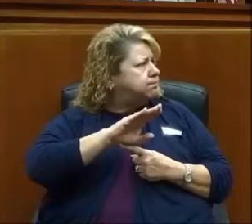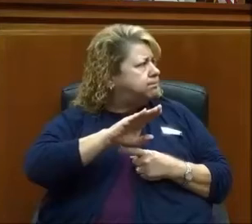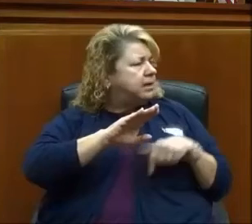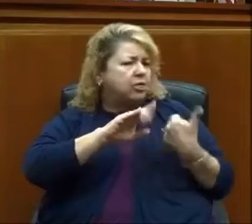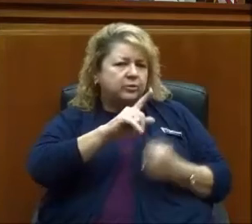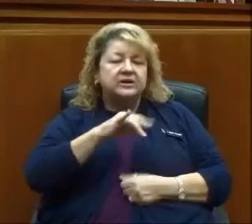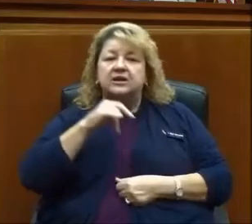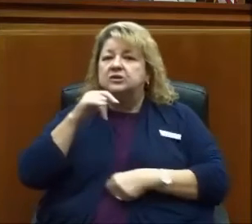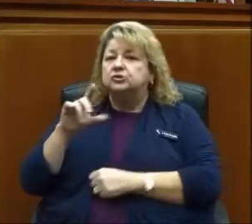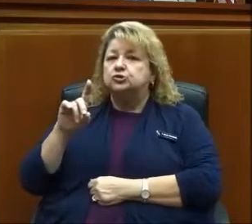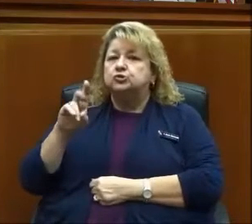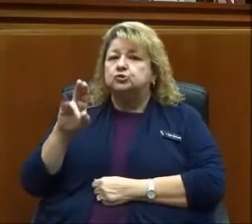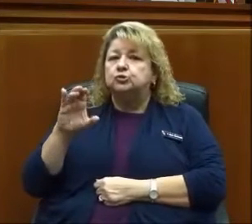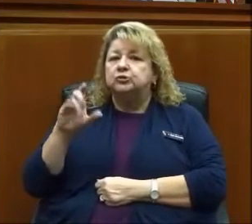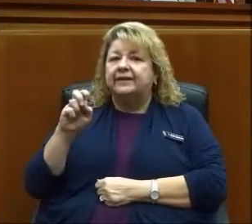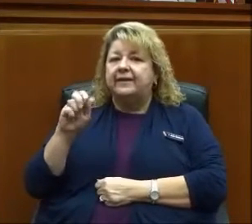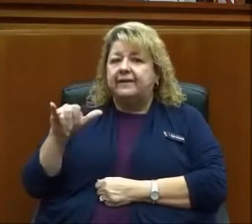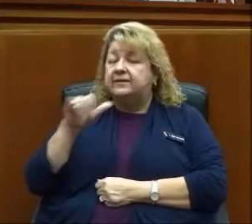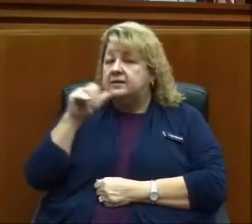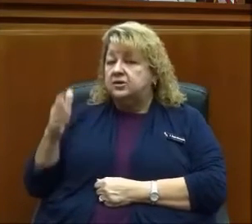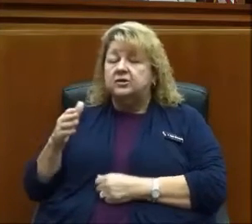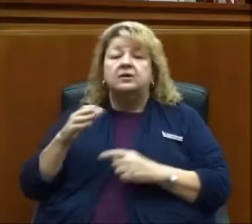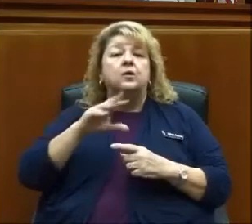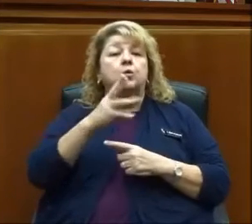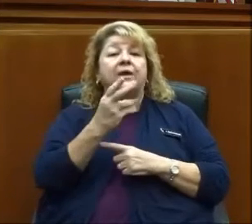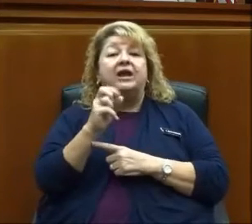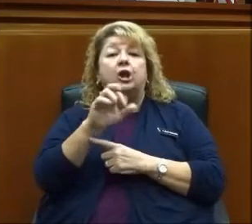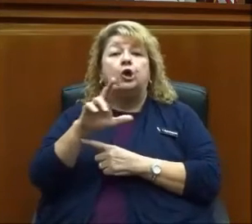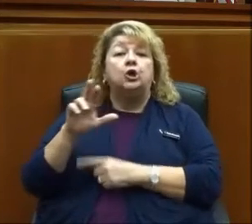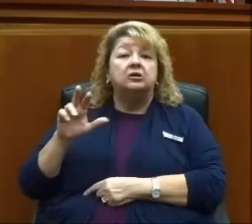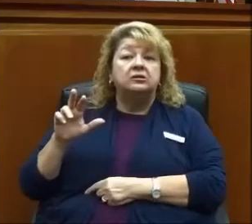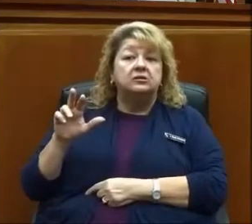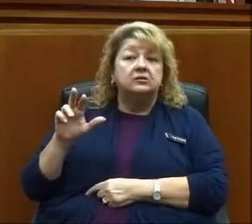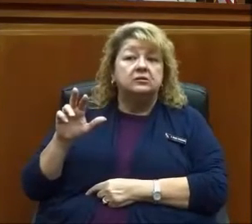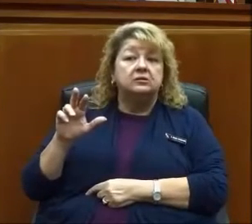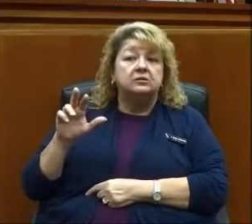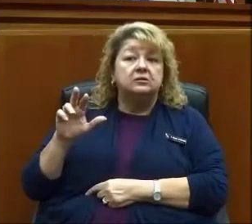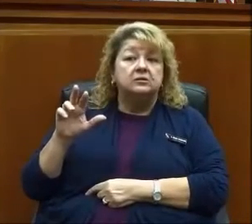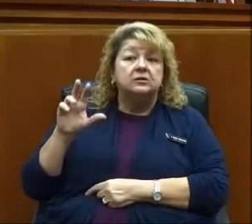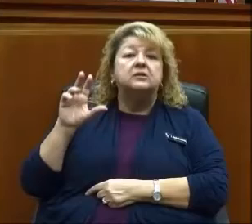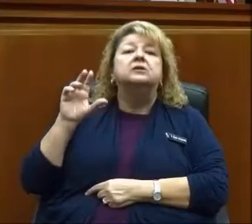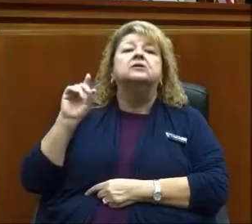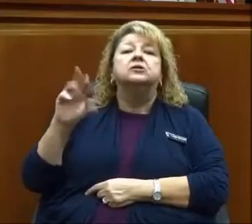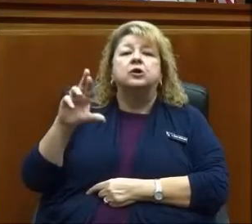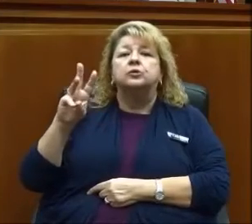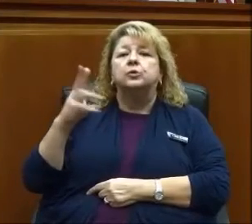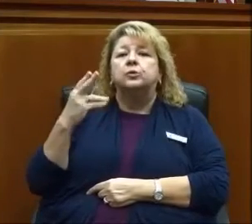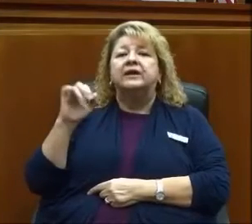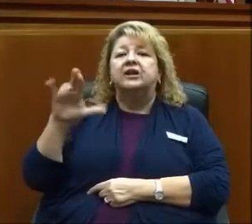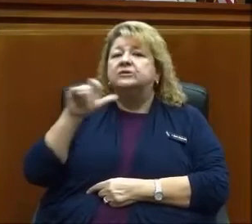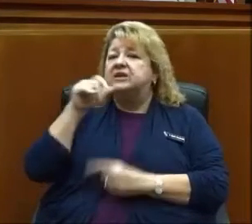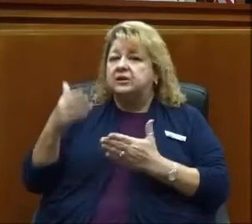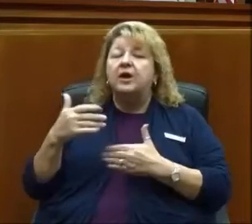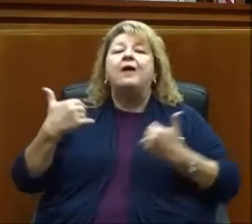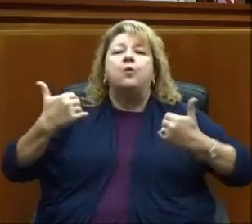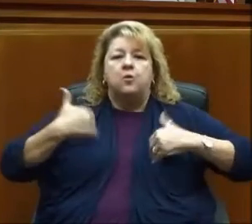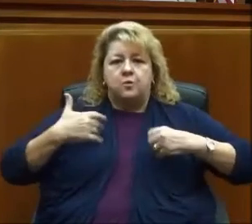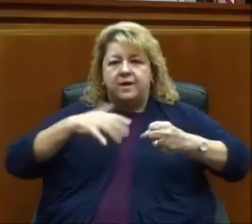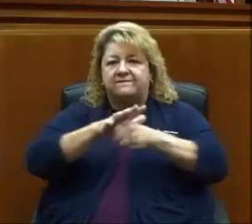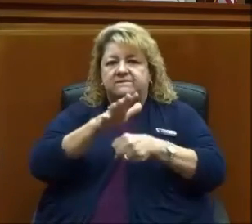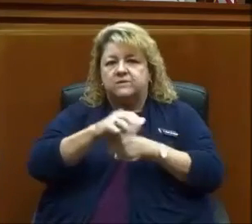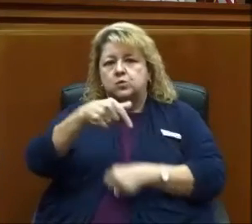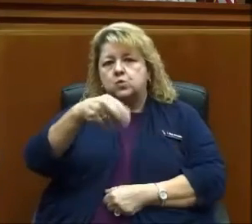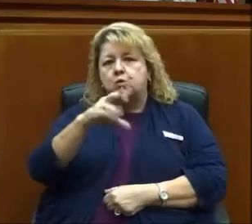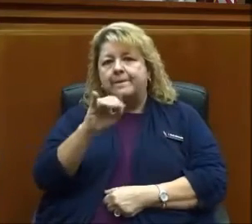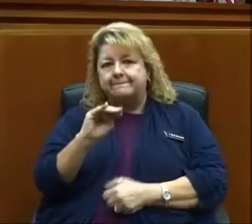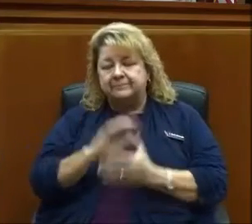Ms. O'Shea is not present. Dr. Weaver is not present. You have a floor. Okay,